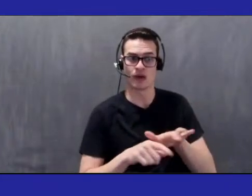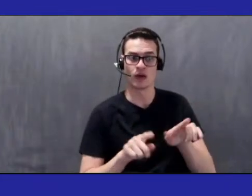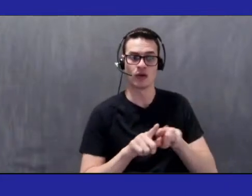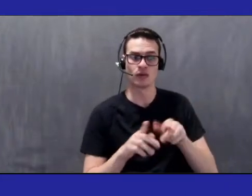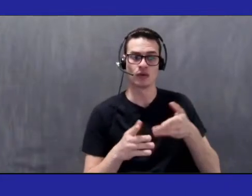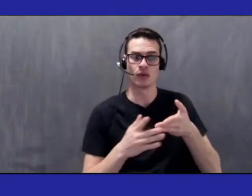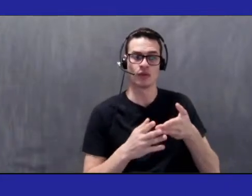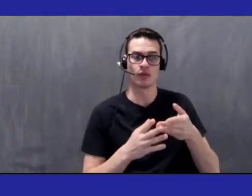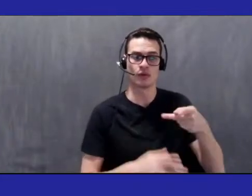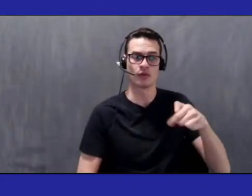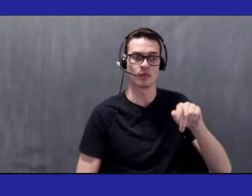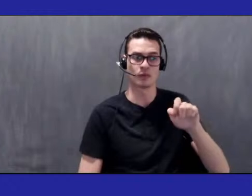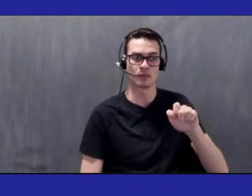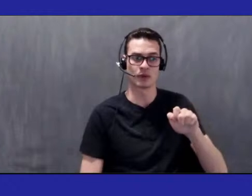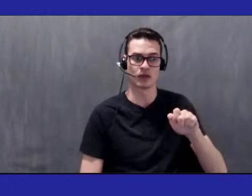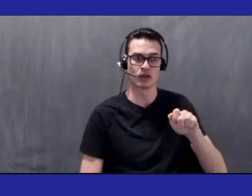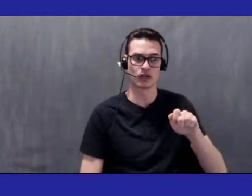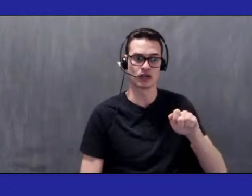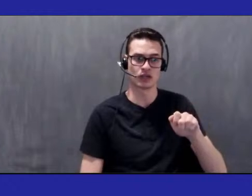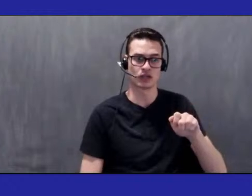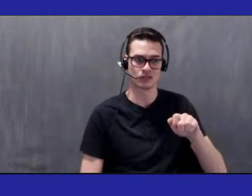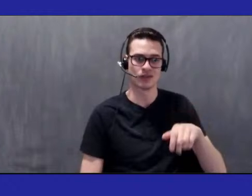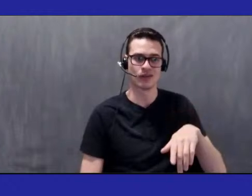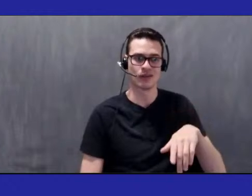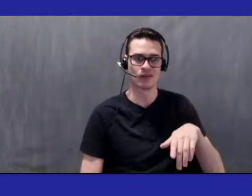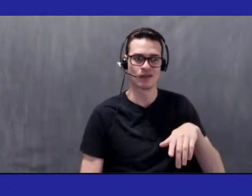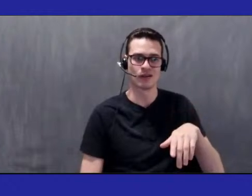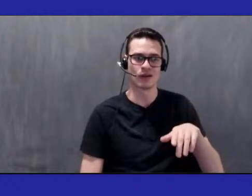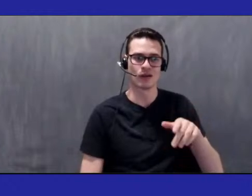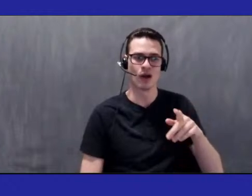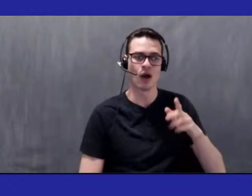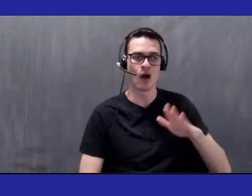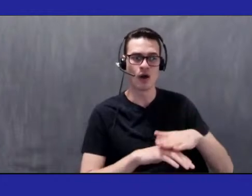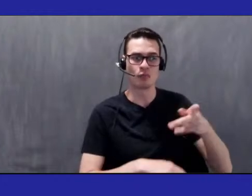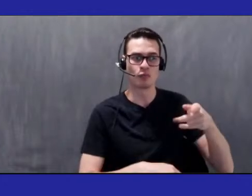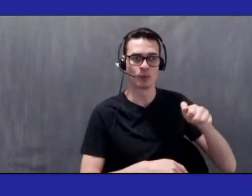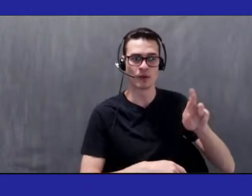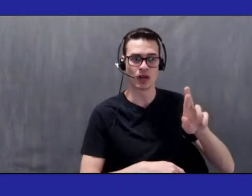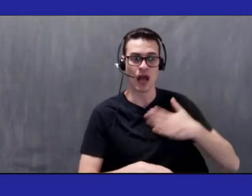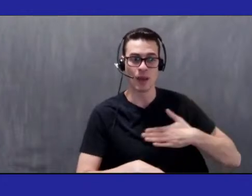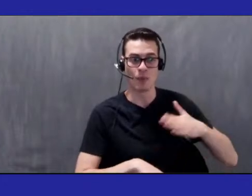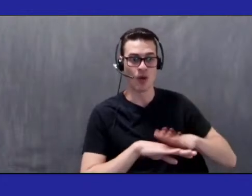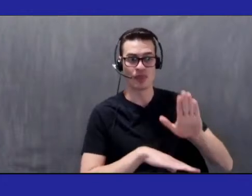sit on their Supplier Diversity Council, and we discuss best practices there.